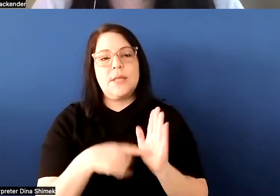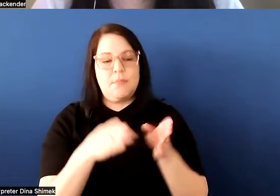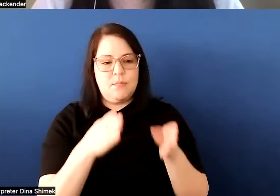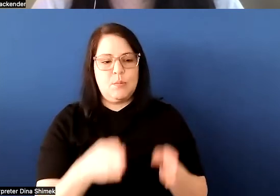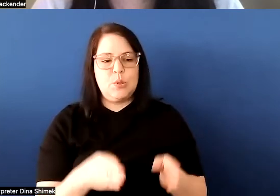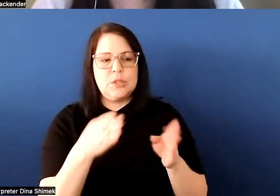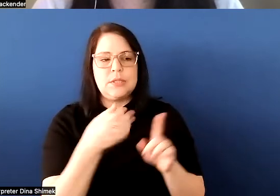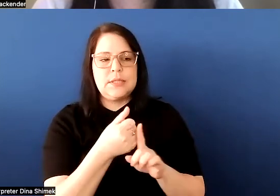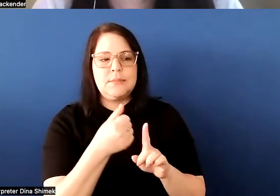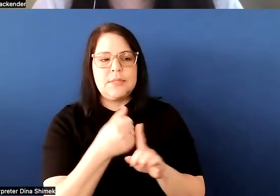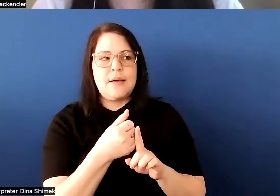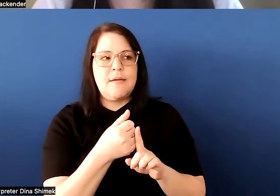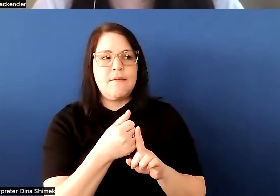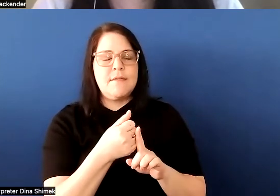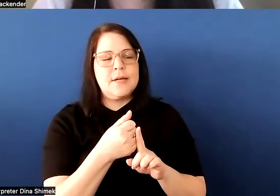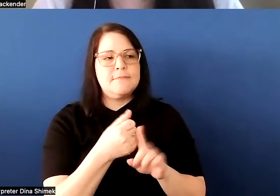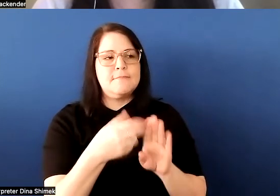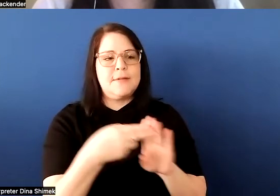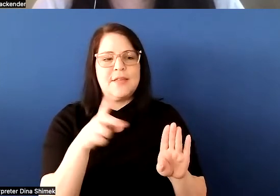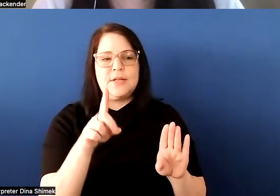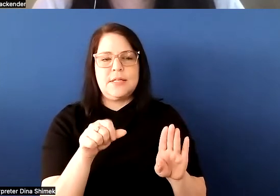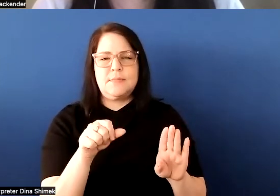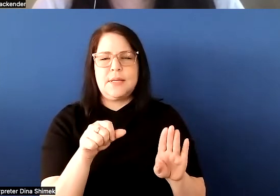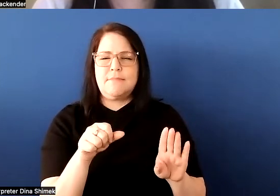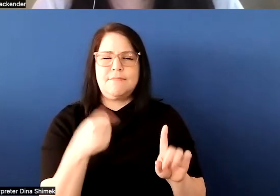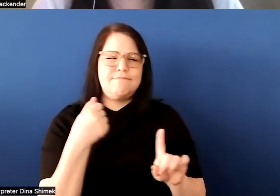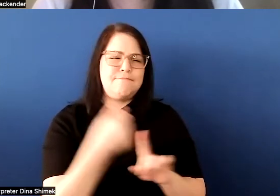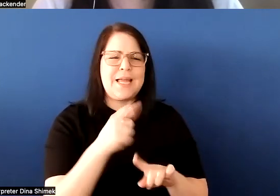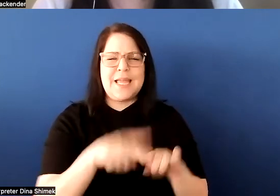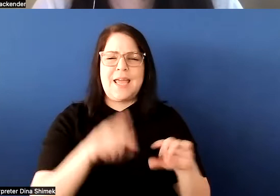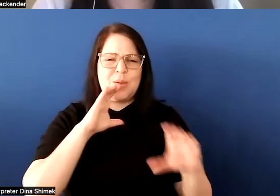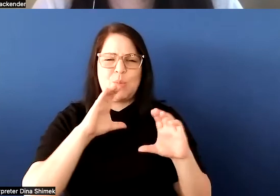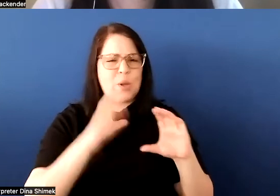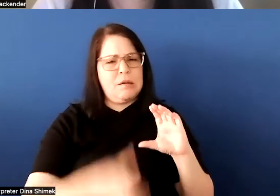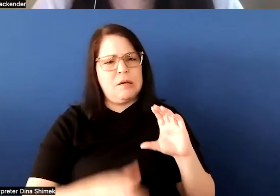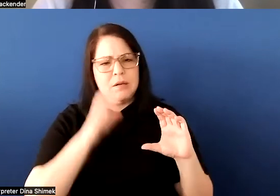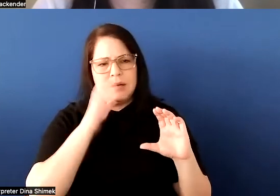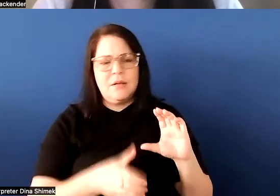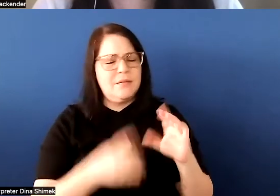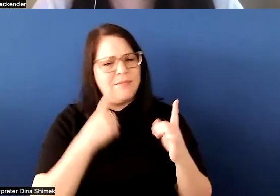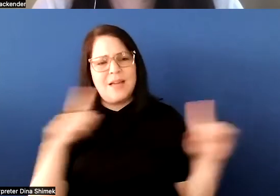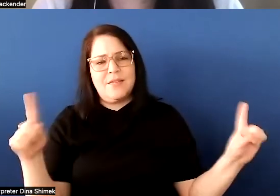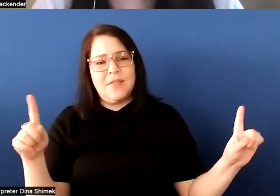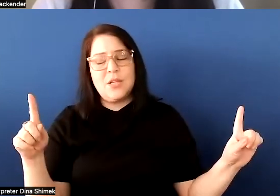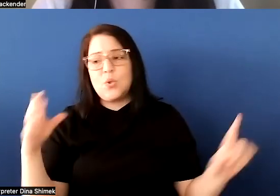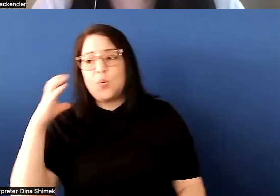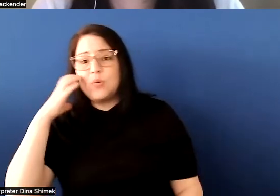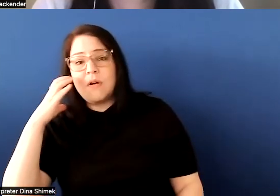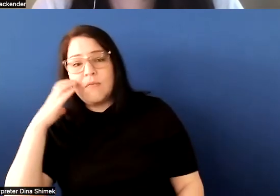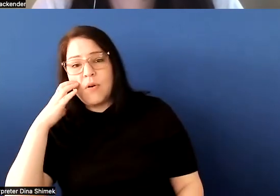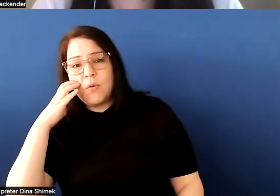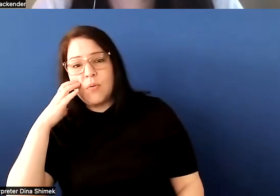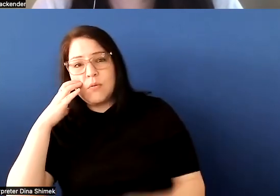who their disability impacted their ability to communicate effectively. So a cell phone and a cell phone